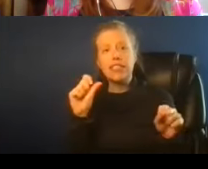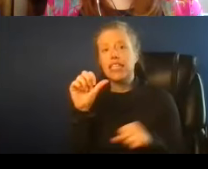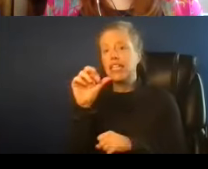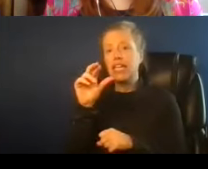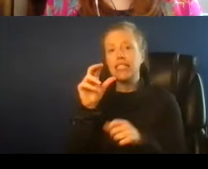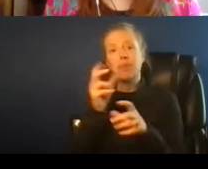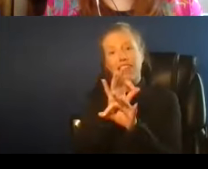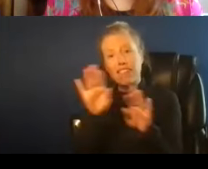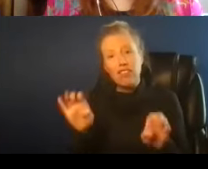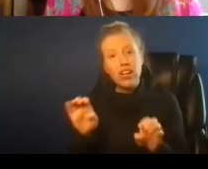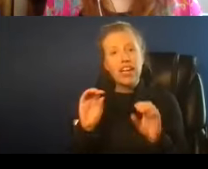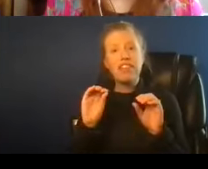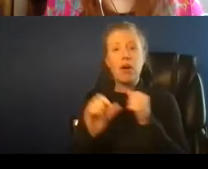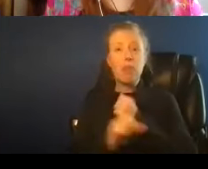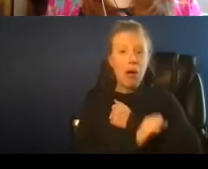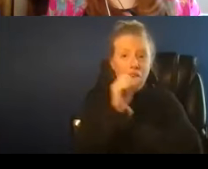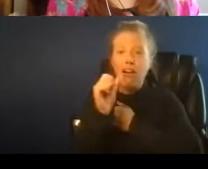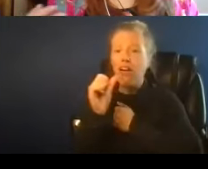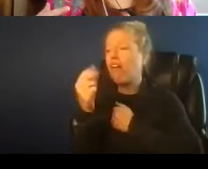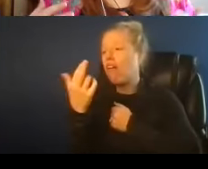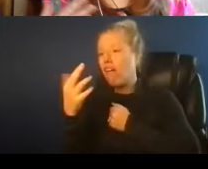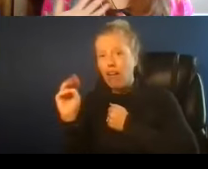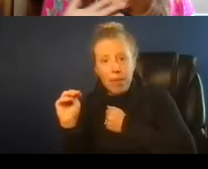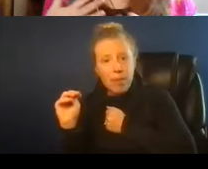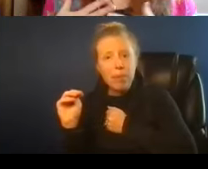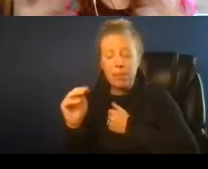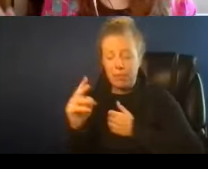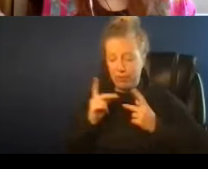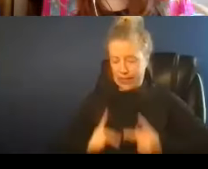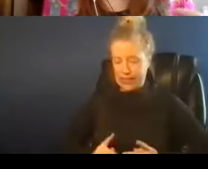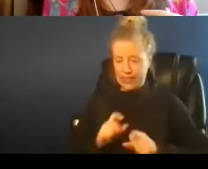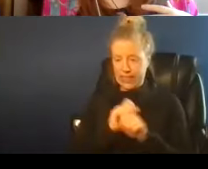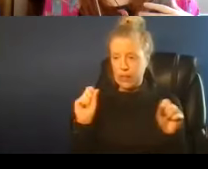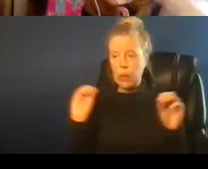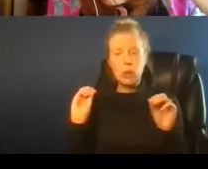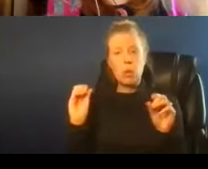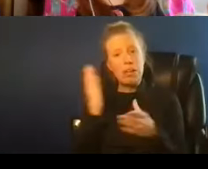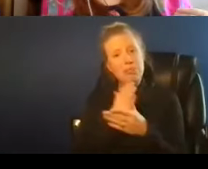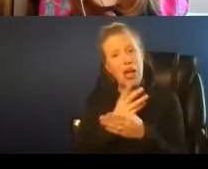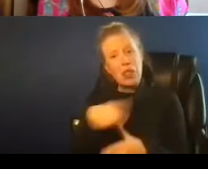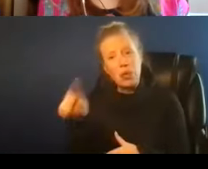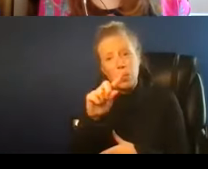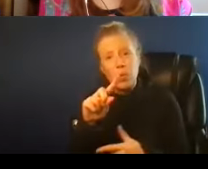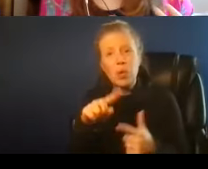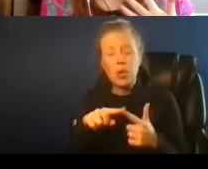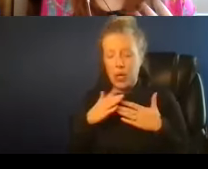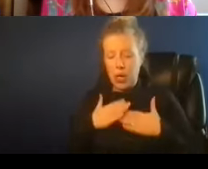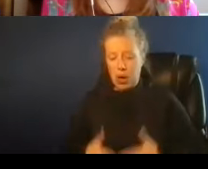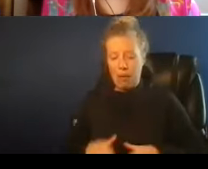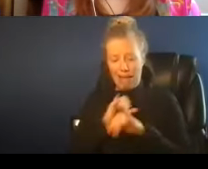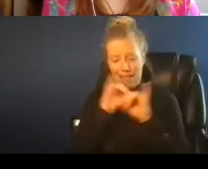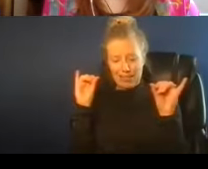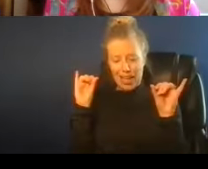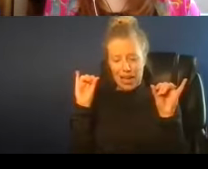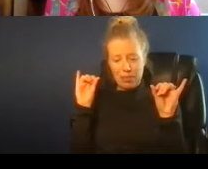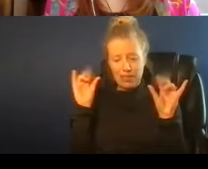danger. When you're physically safe, it means that nobody's messing with you, that your bodily autonomy is